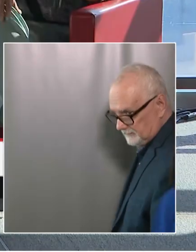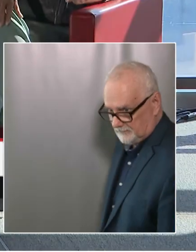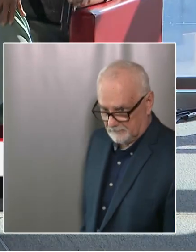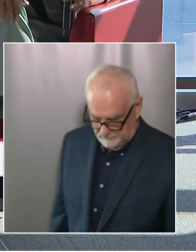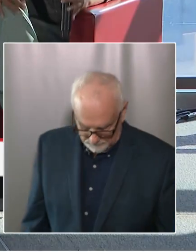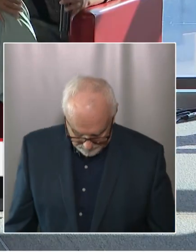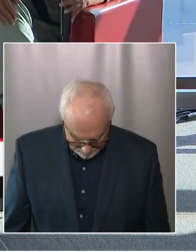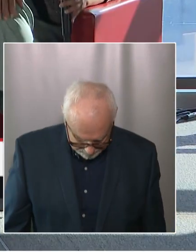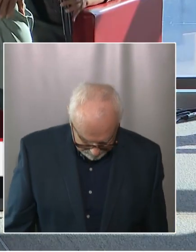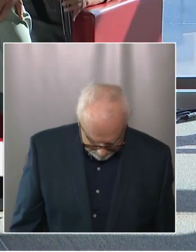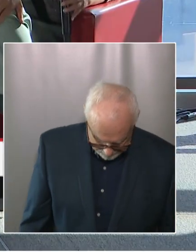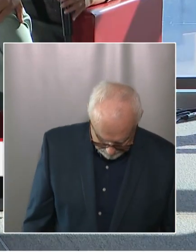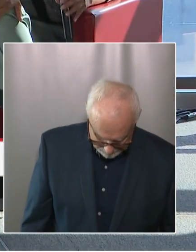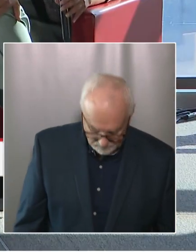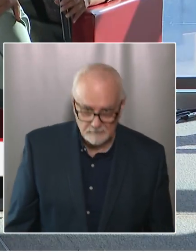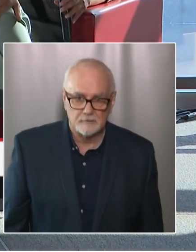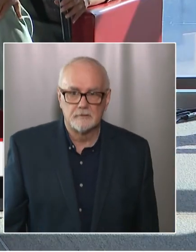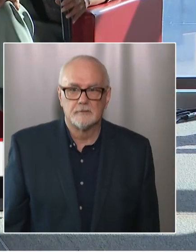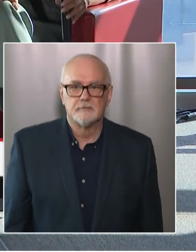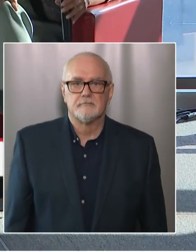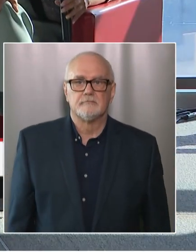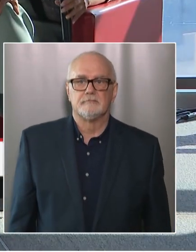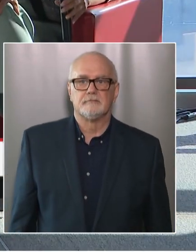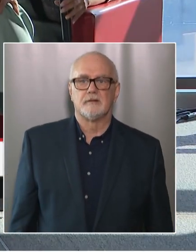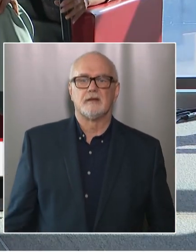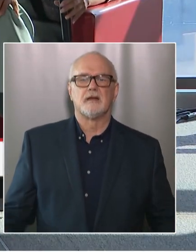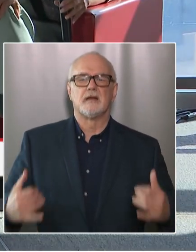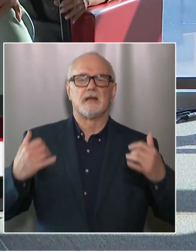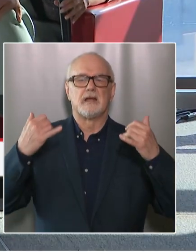in 2015, which is downtown.